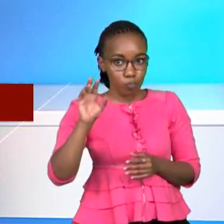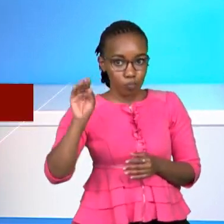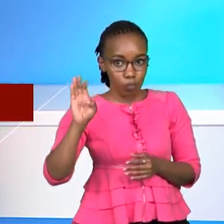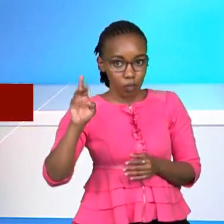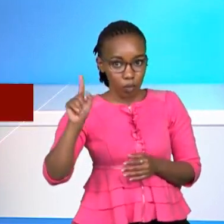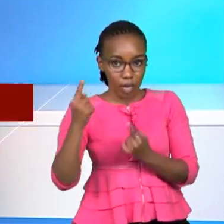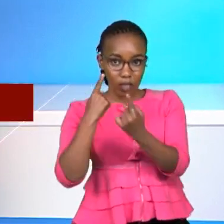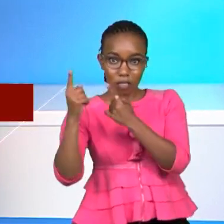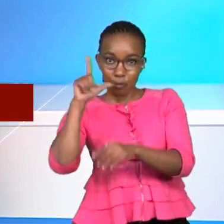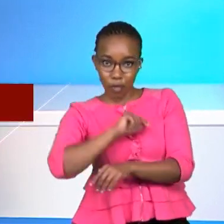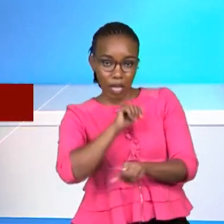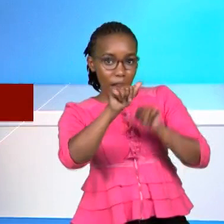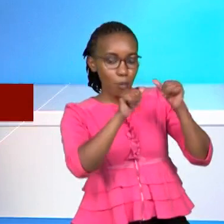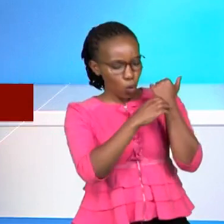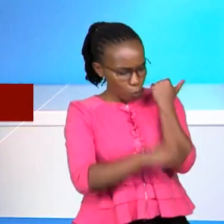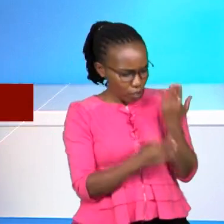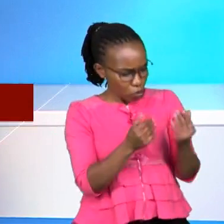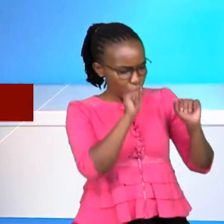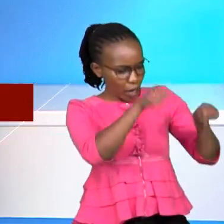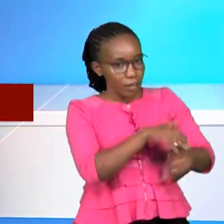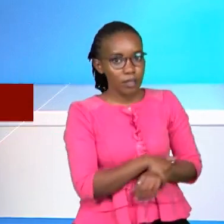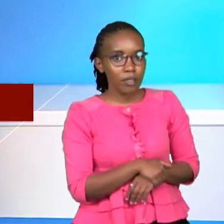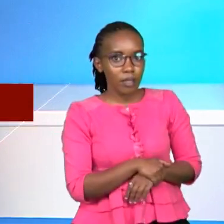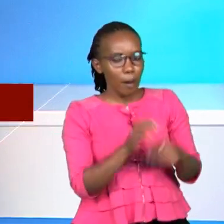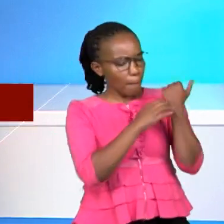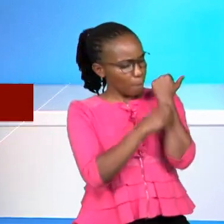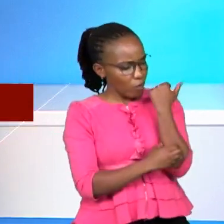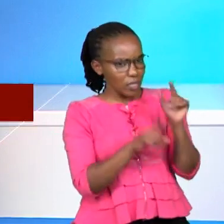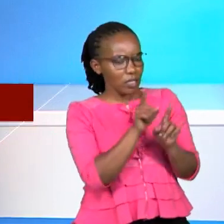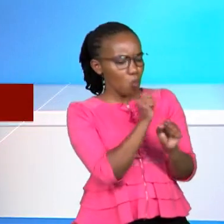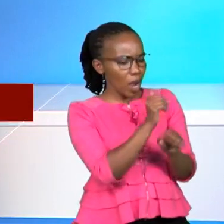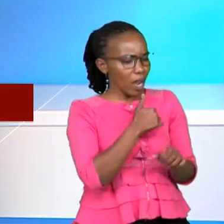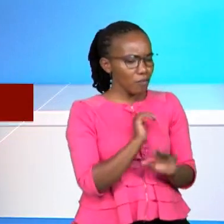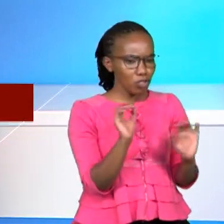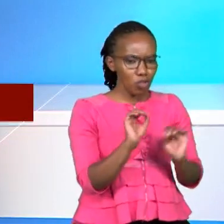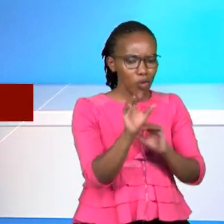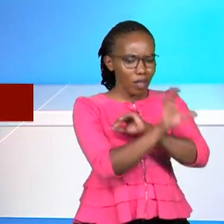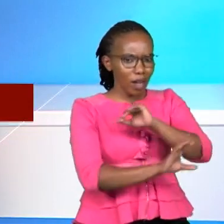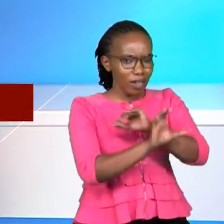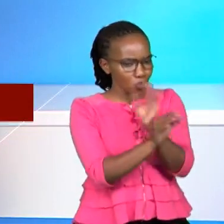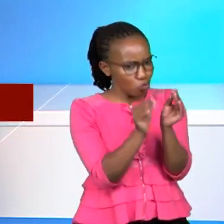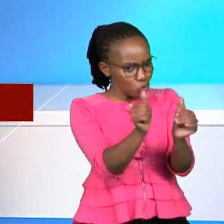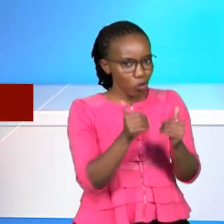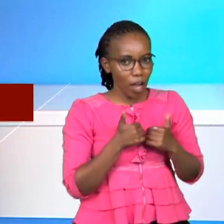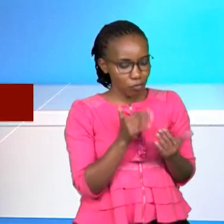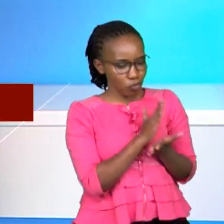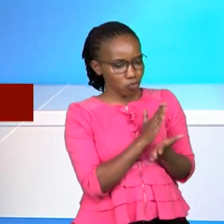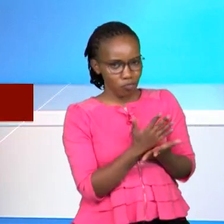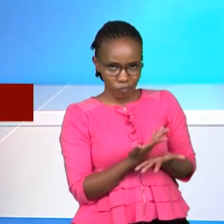matters like poverty can be solved. The perennial poverty and unemployment we see in this country have solutions.